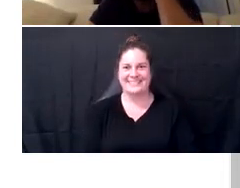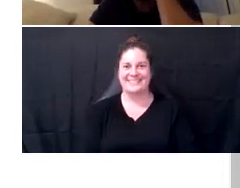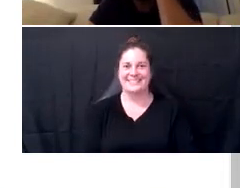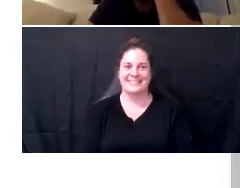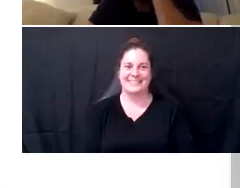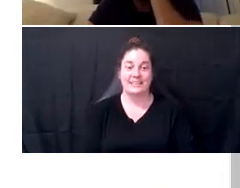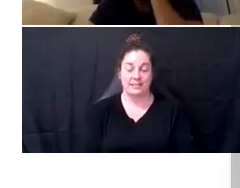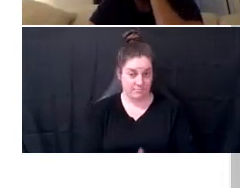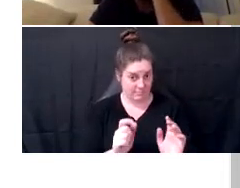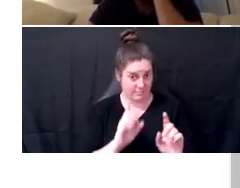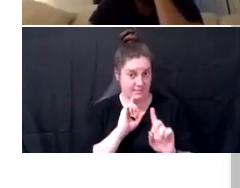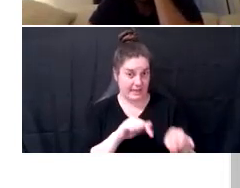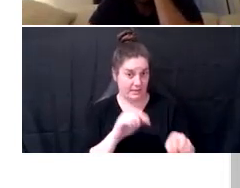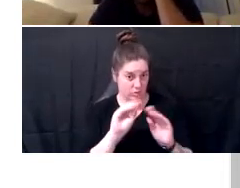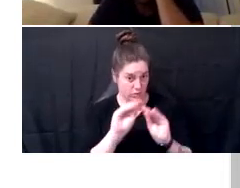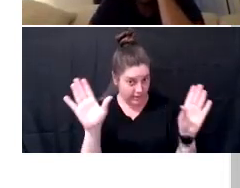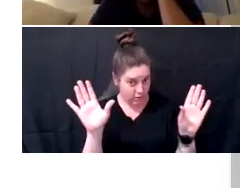Does that answer your question?